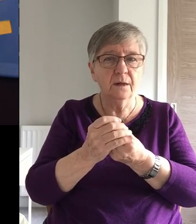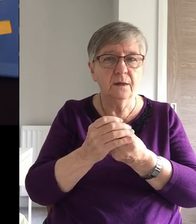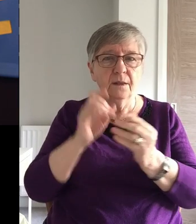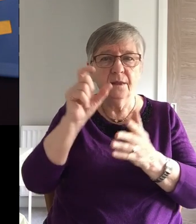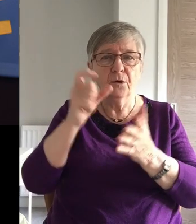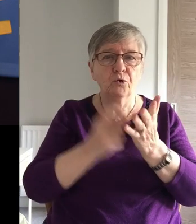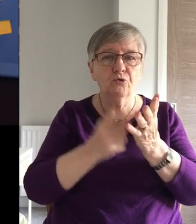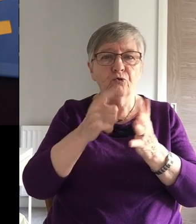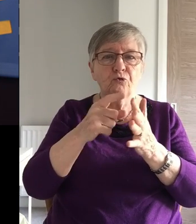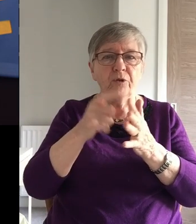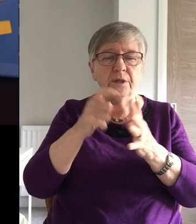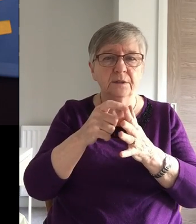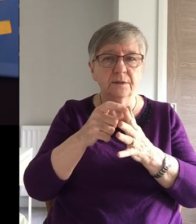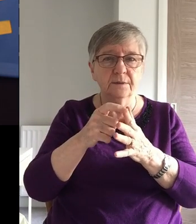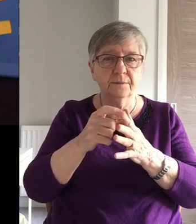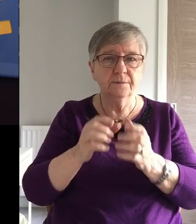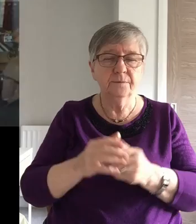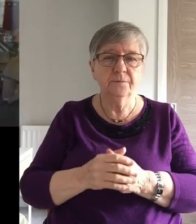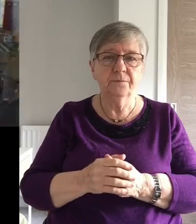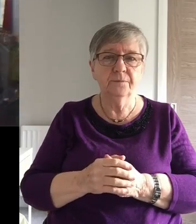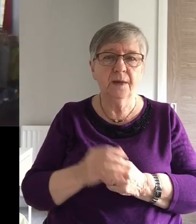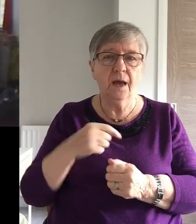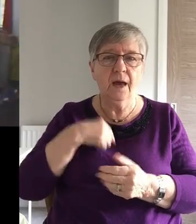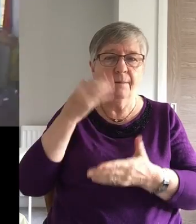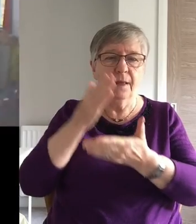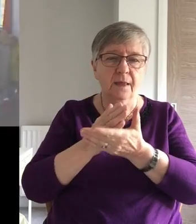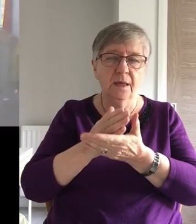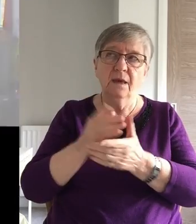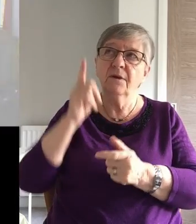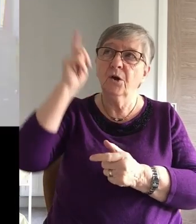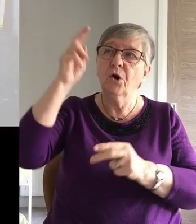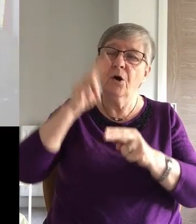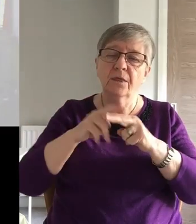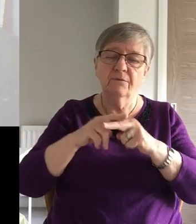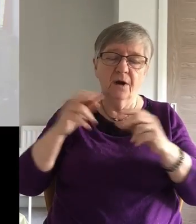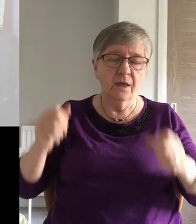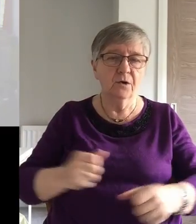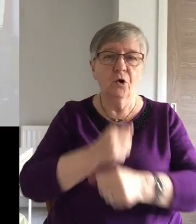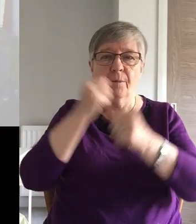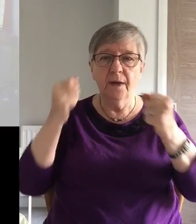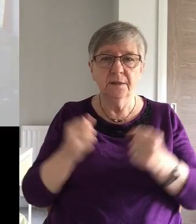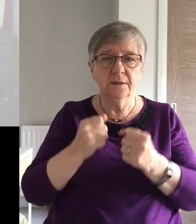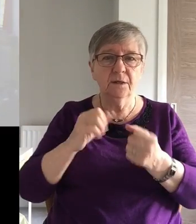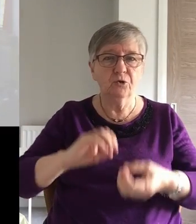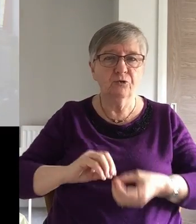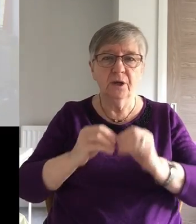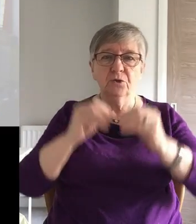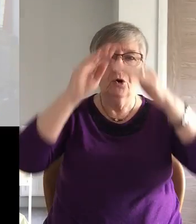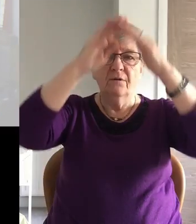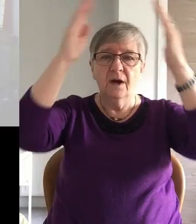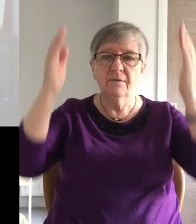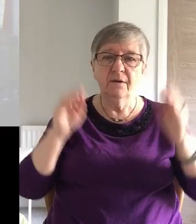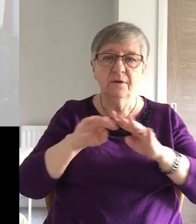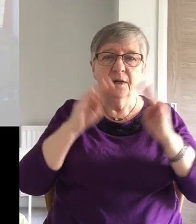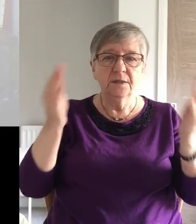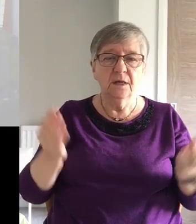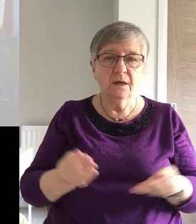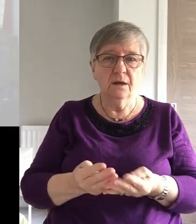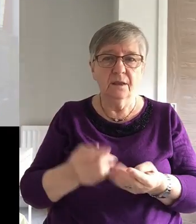Creed. The words will appear on the screen. I believe in God, the Father Almighty, Creator of heaven